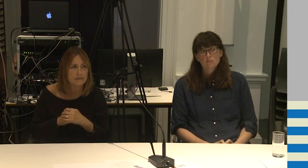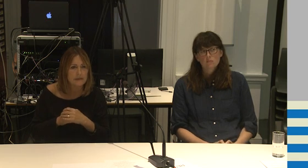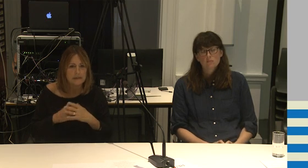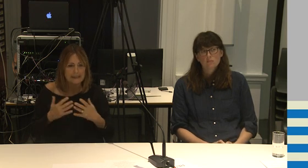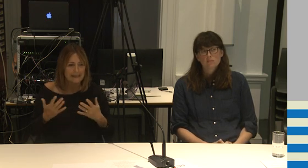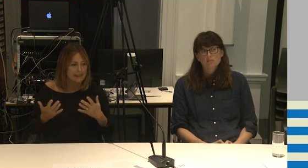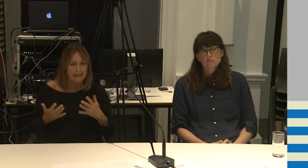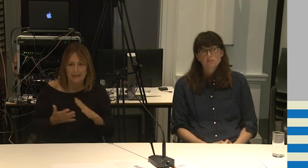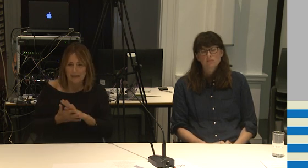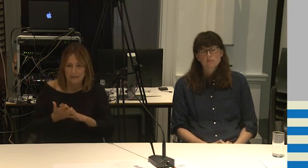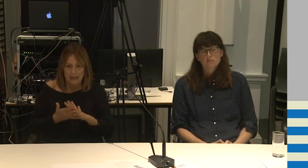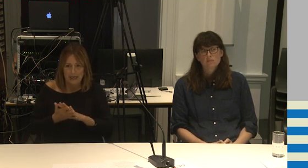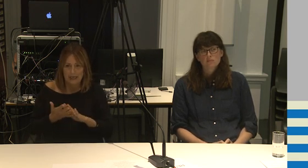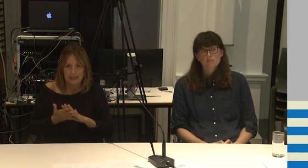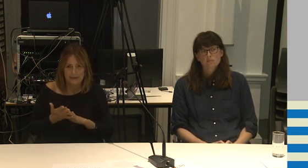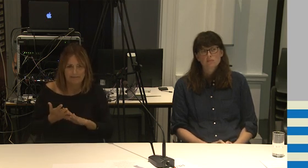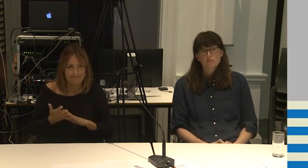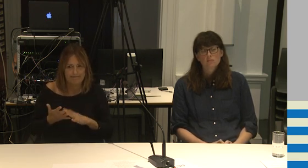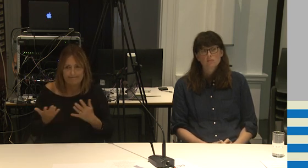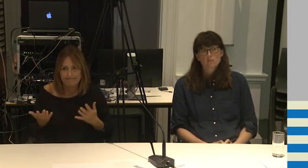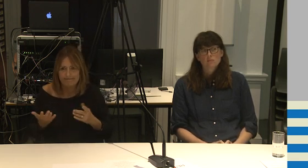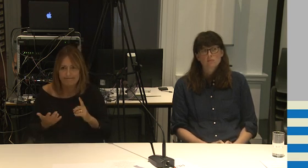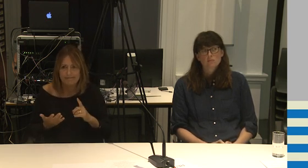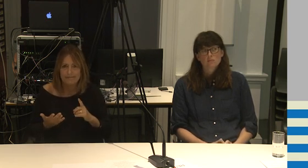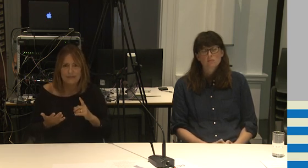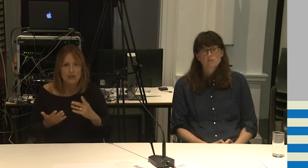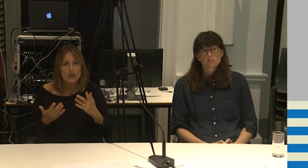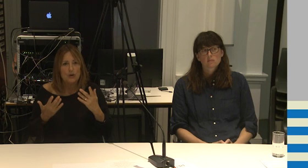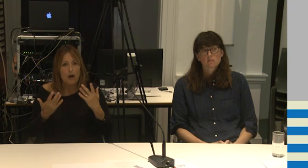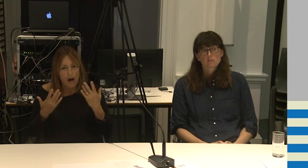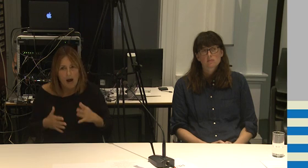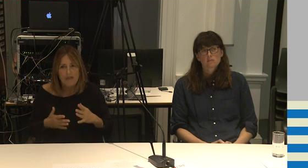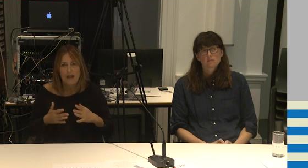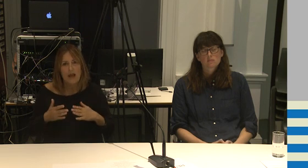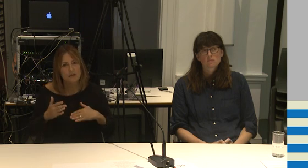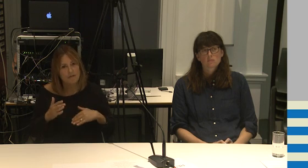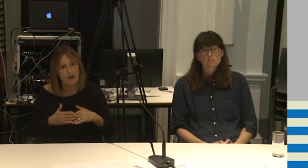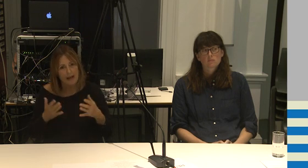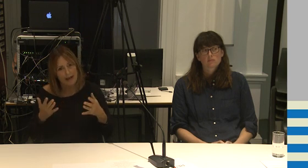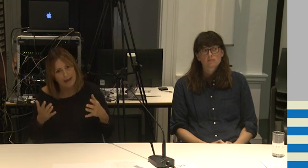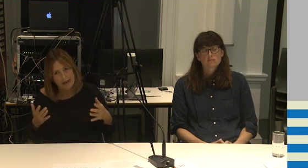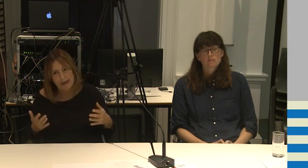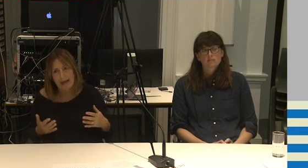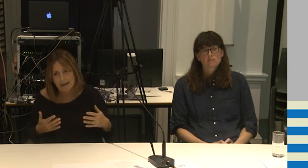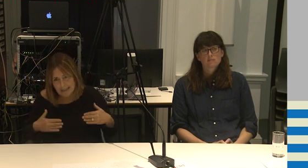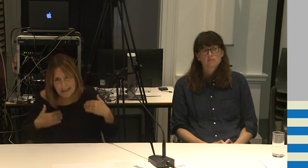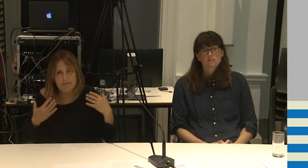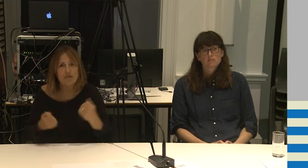in a position where you have to like choose whether to fully embrace the disabled community or not,